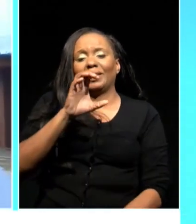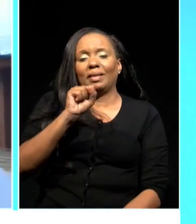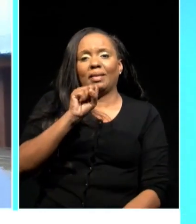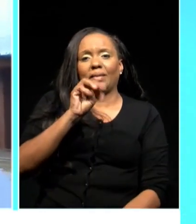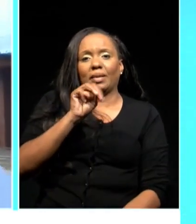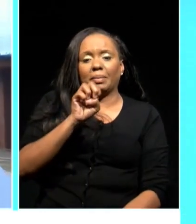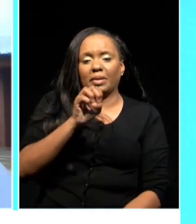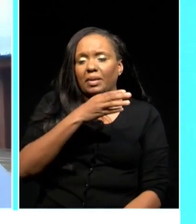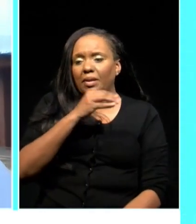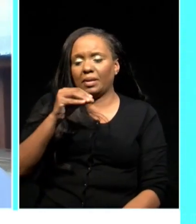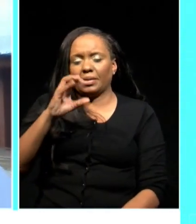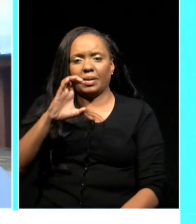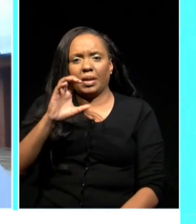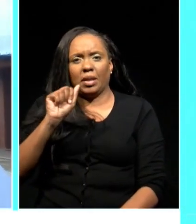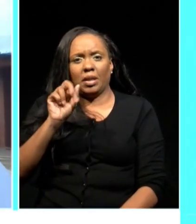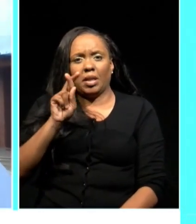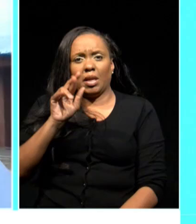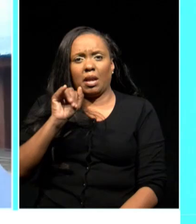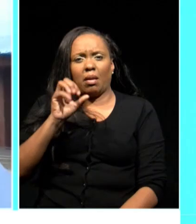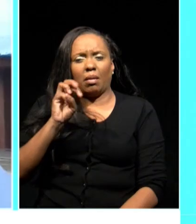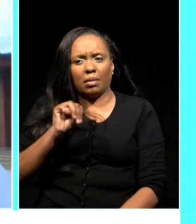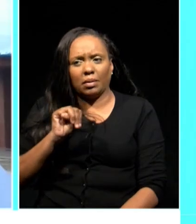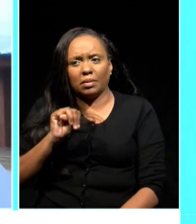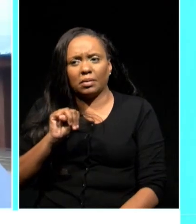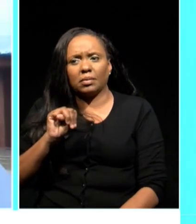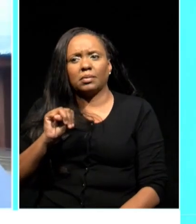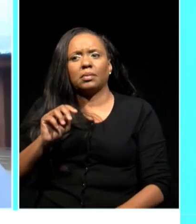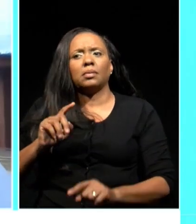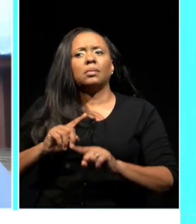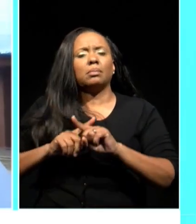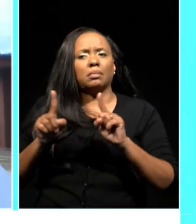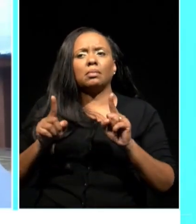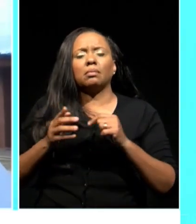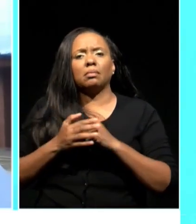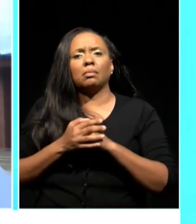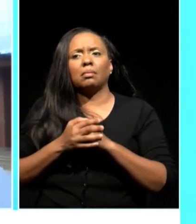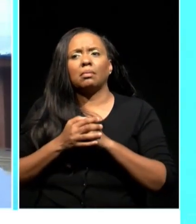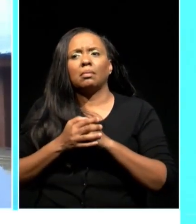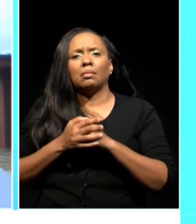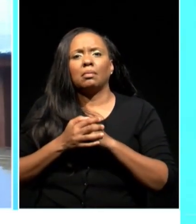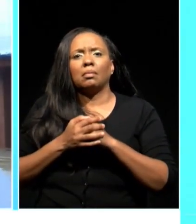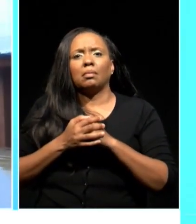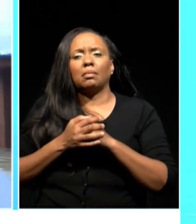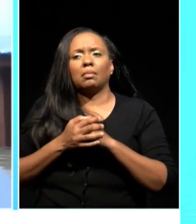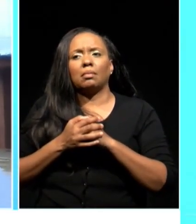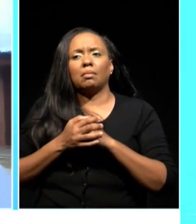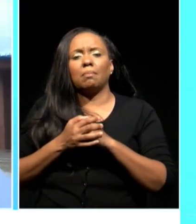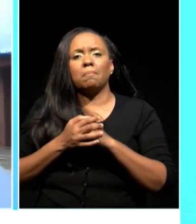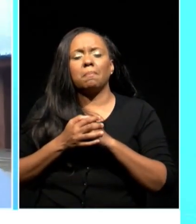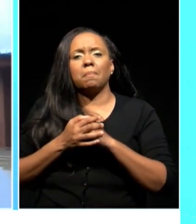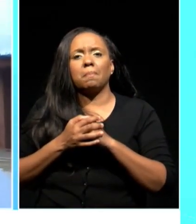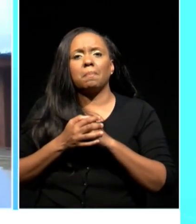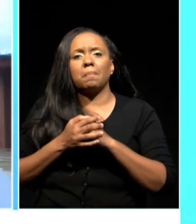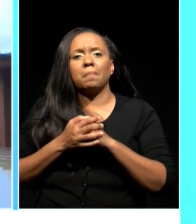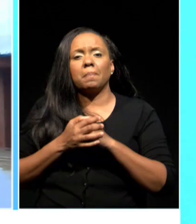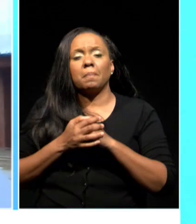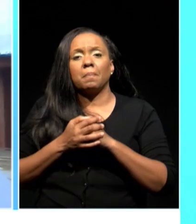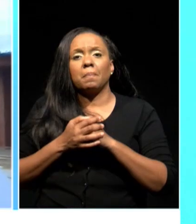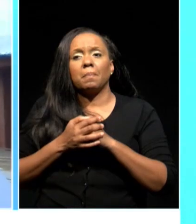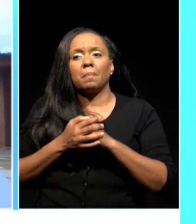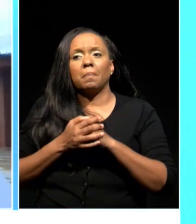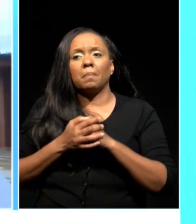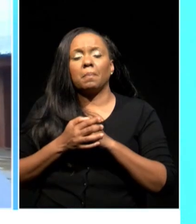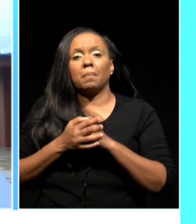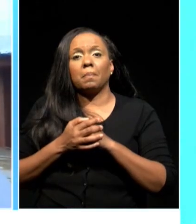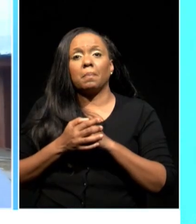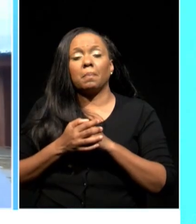in the Caribbean would have serious answers in closer regional integration and regional integration at